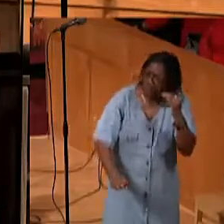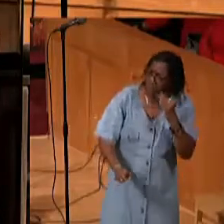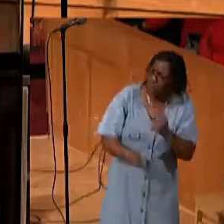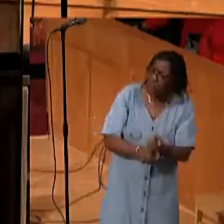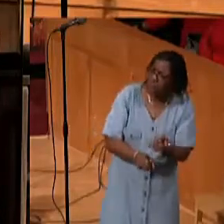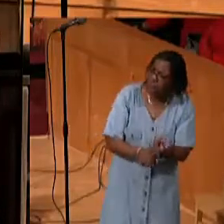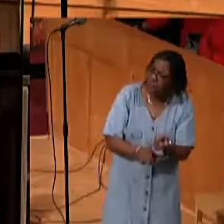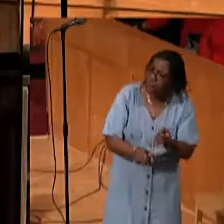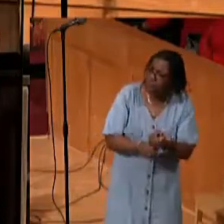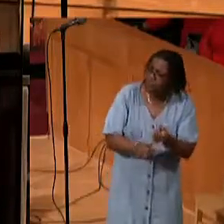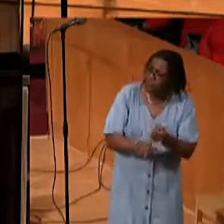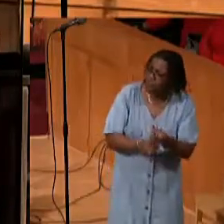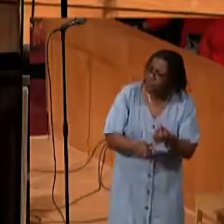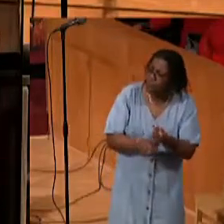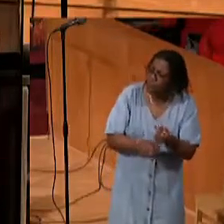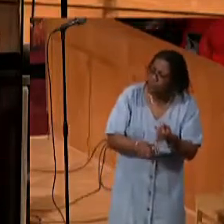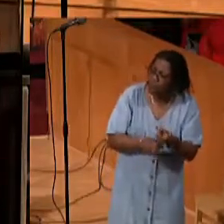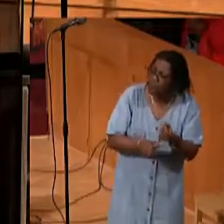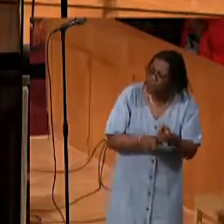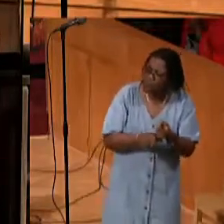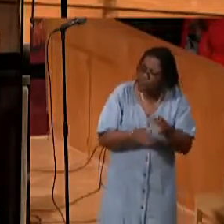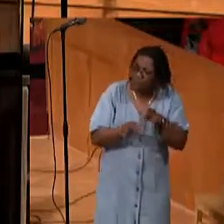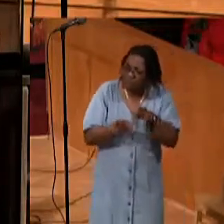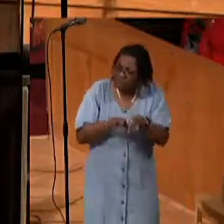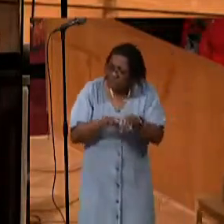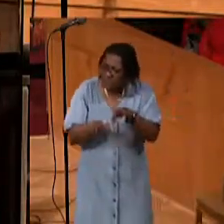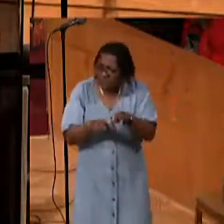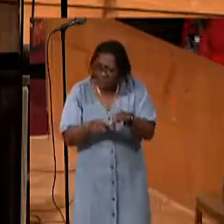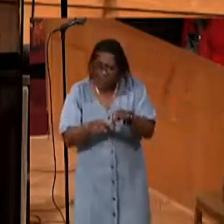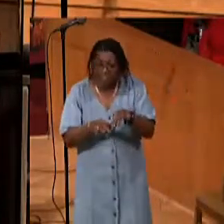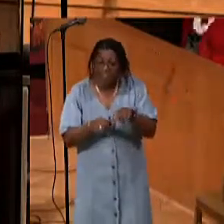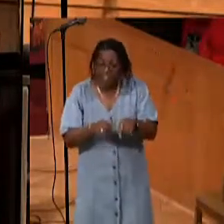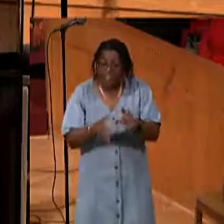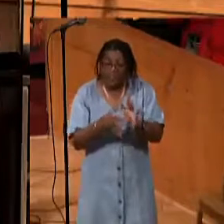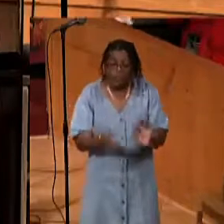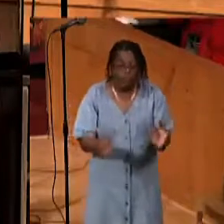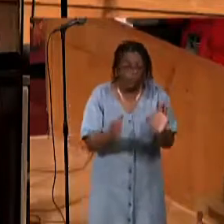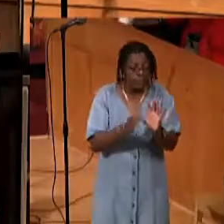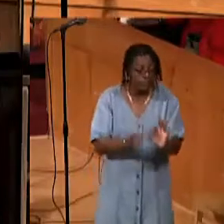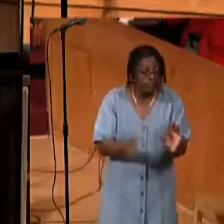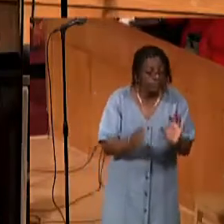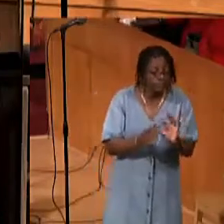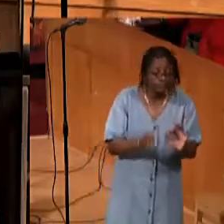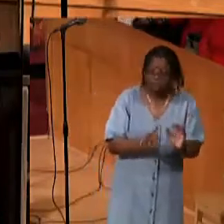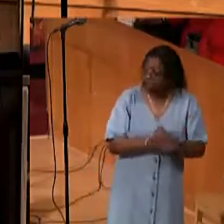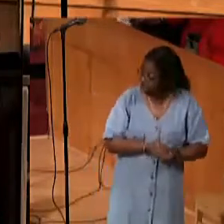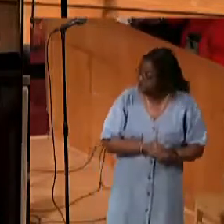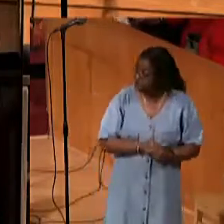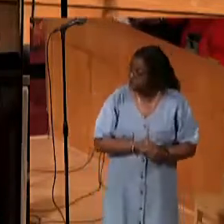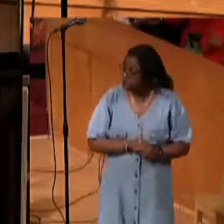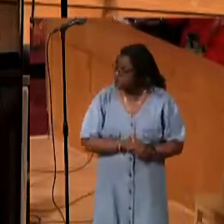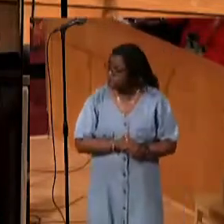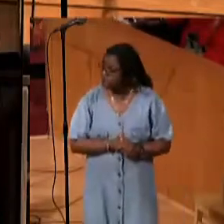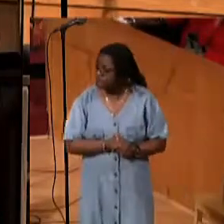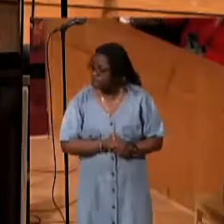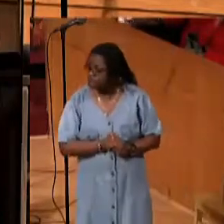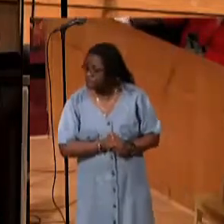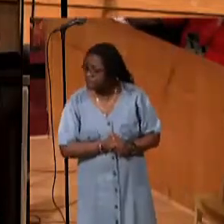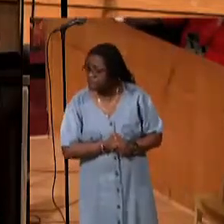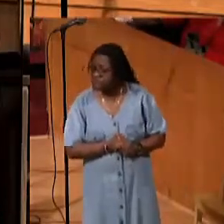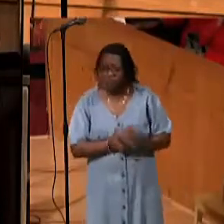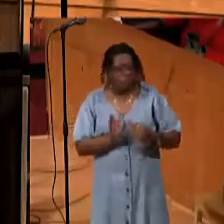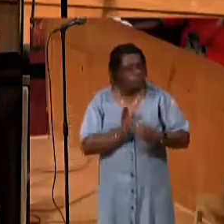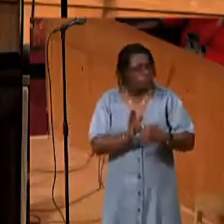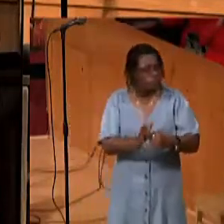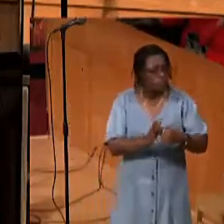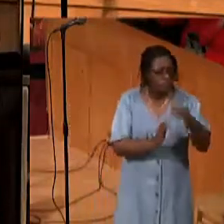we talk about this passage of scripture, the magnificent. It's a passage of scripture that tells how Mary responded